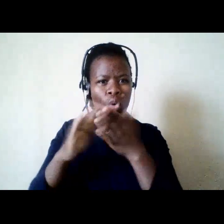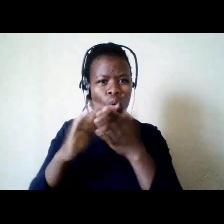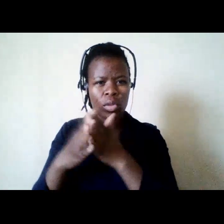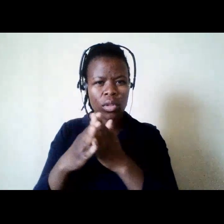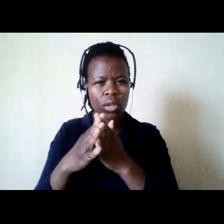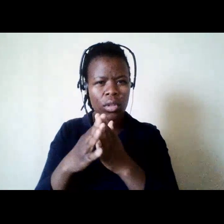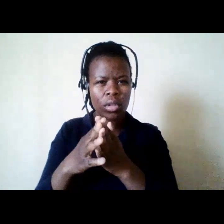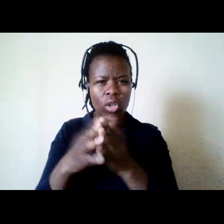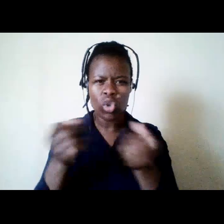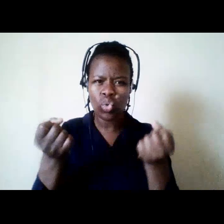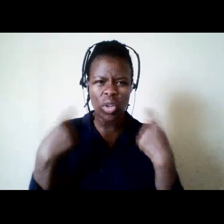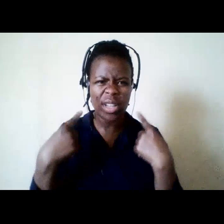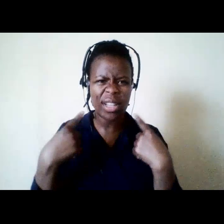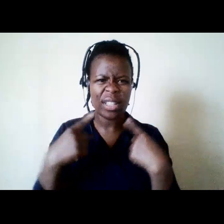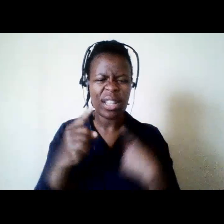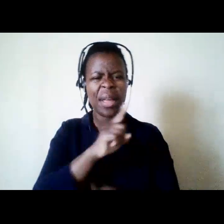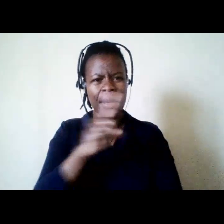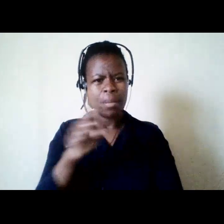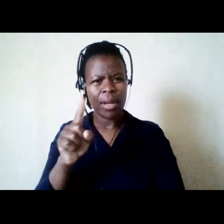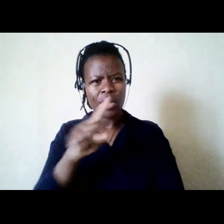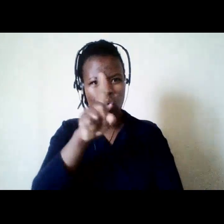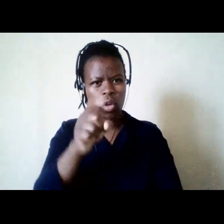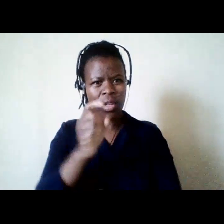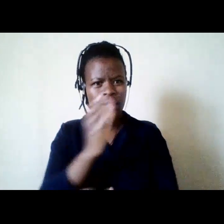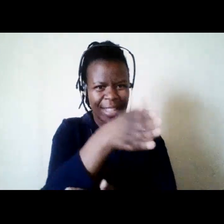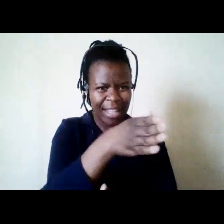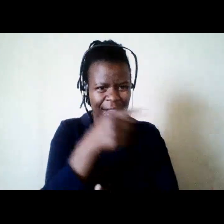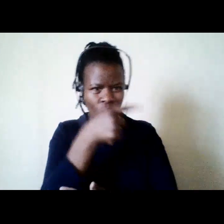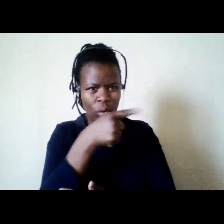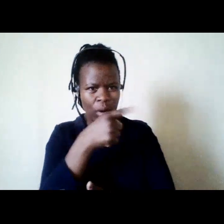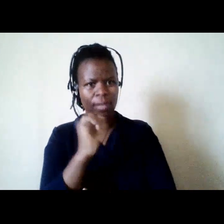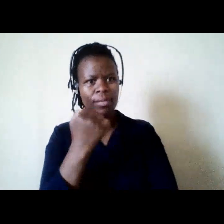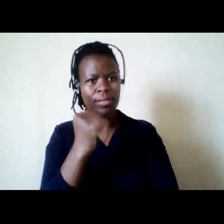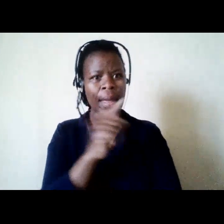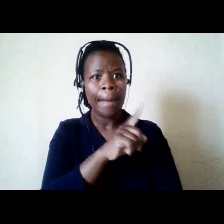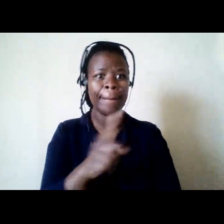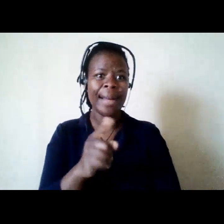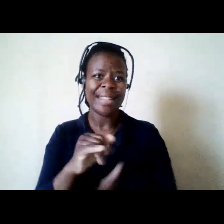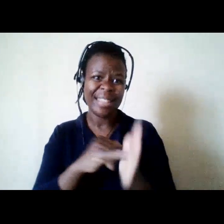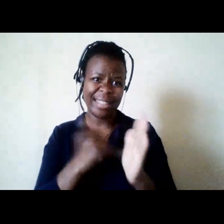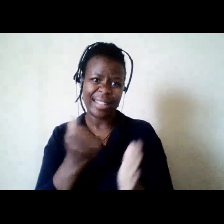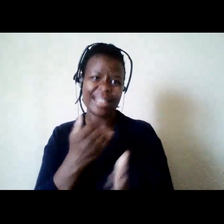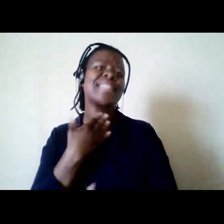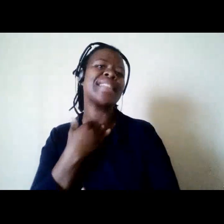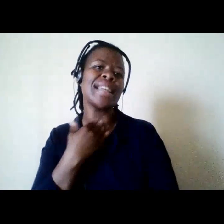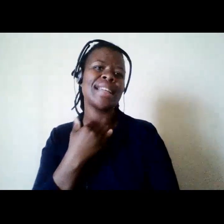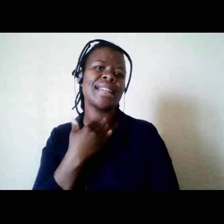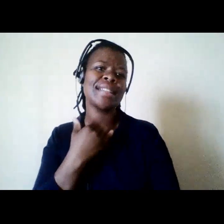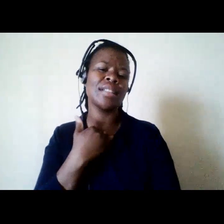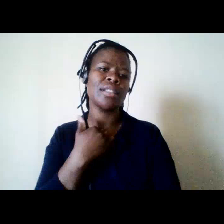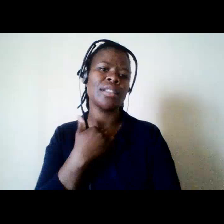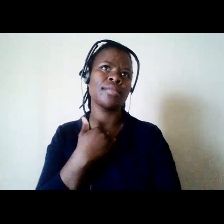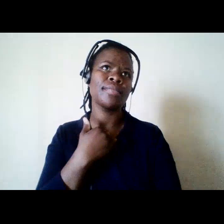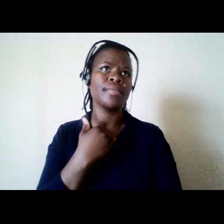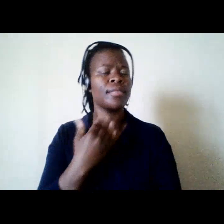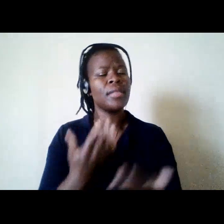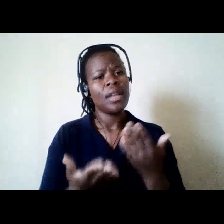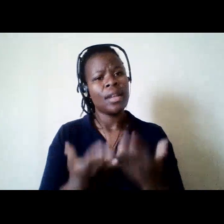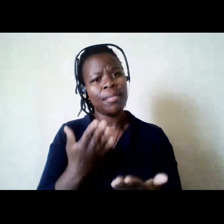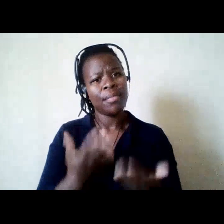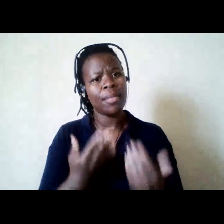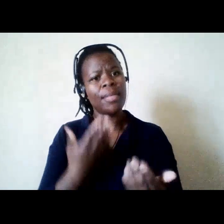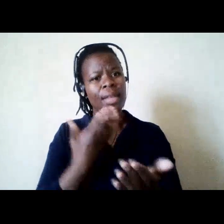the question is not directed to you. It's just out of interest sake, like what would be the psychological